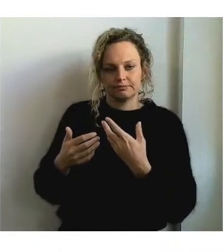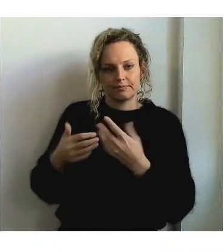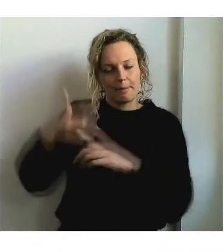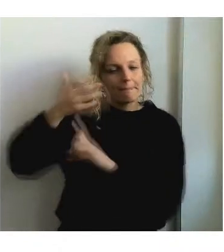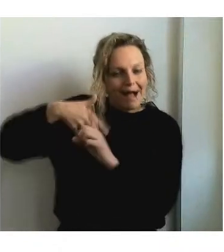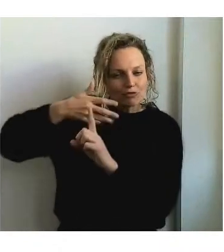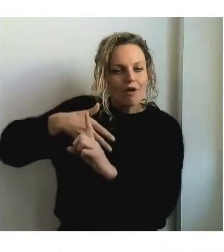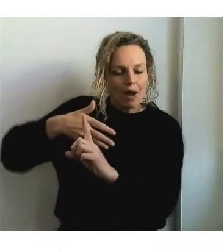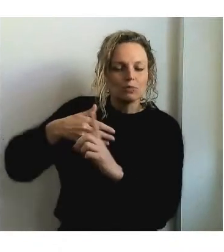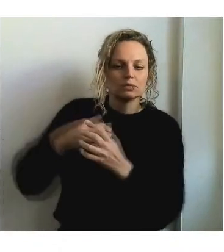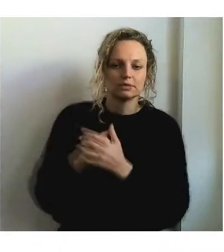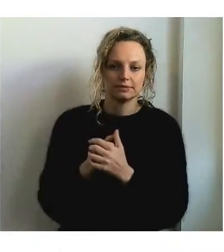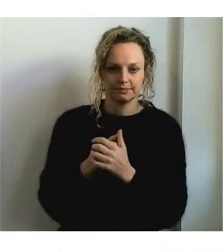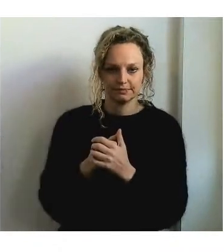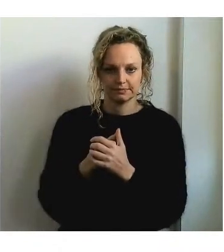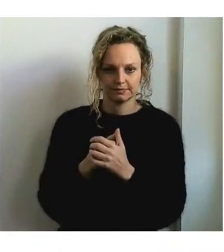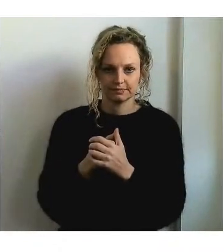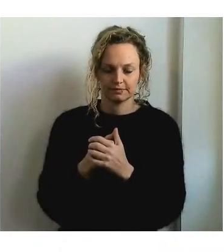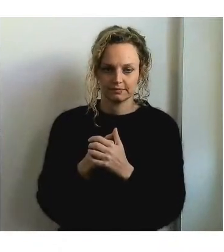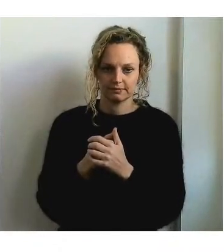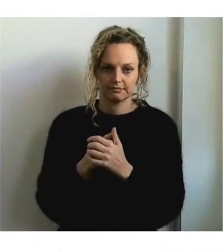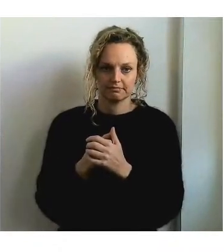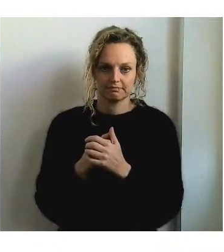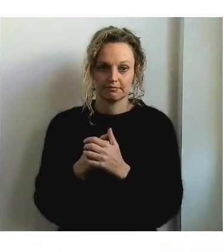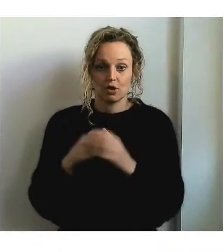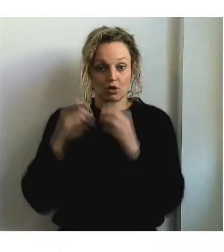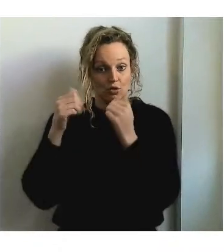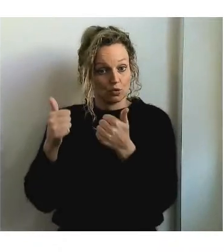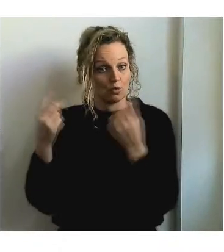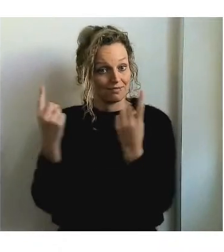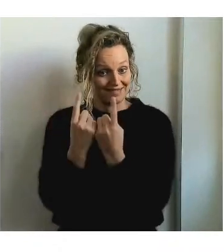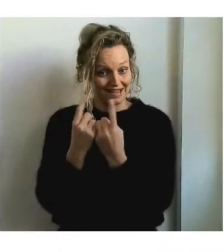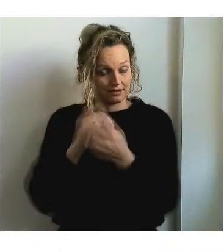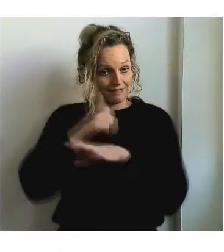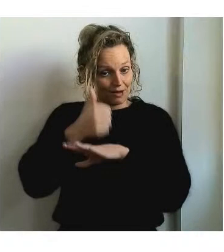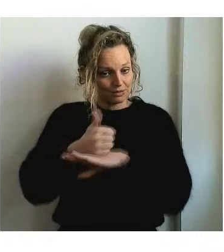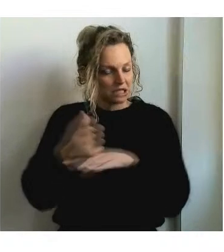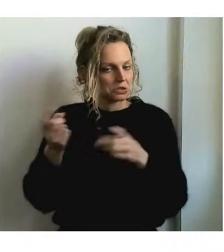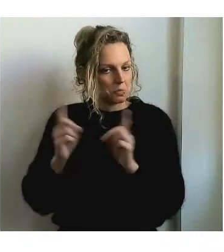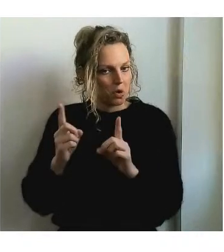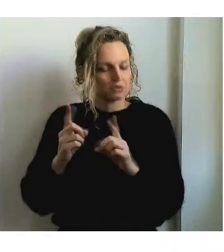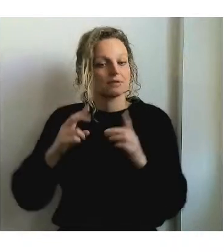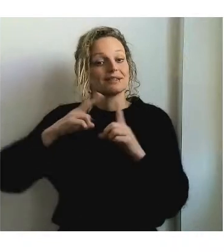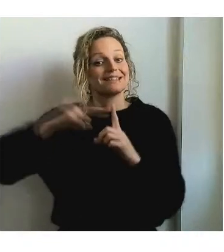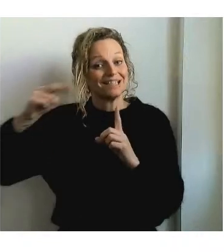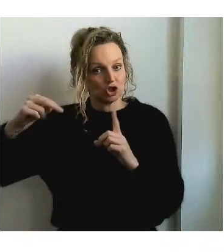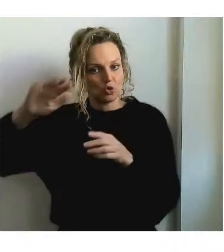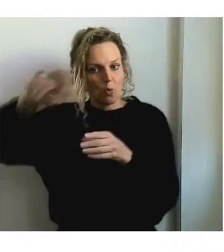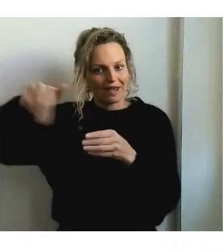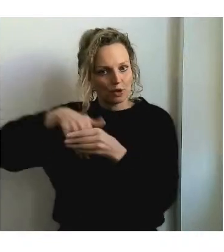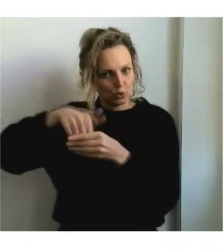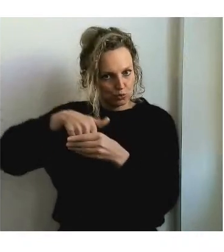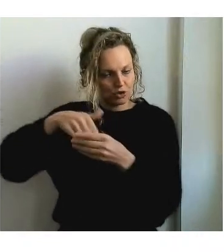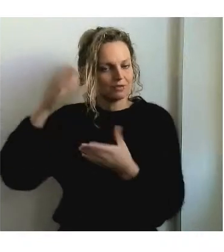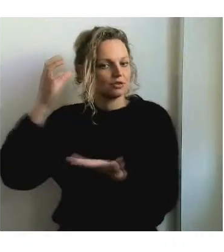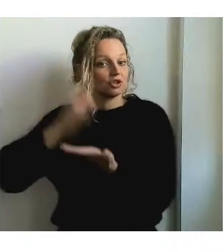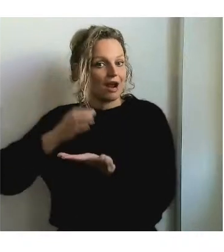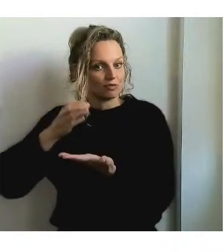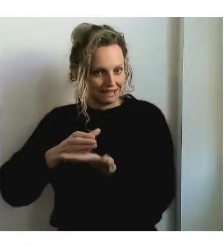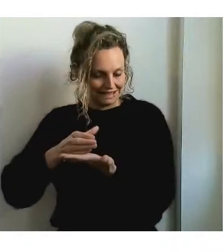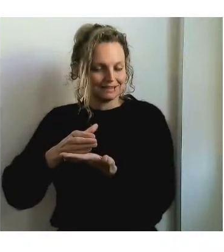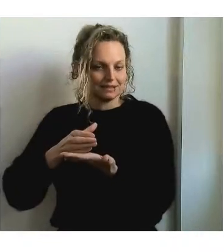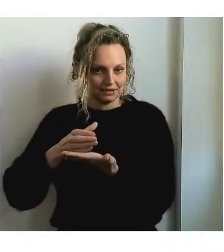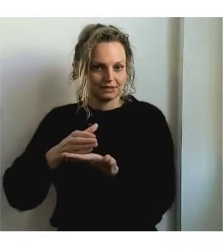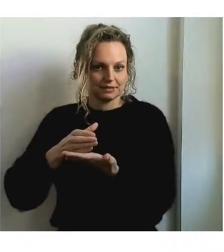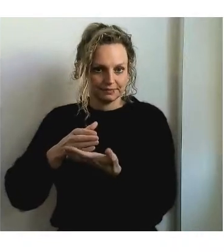So I suppose Good Things Foundation, we're a digital inclusion charity. And therefore, what we were